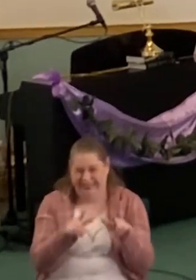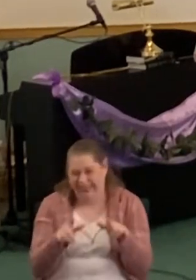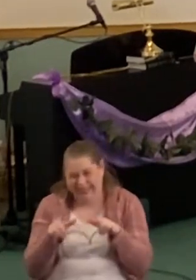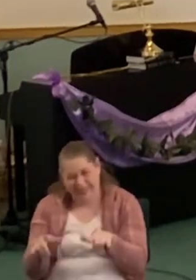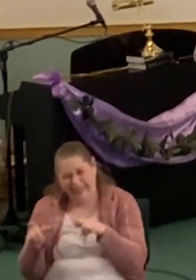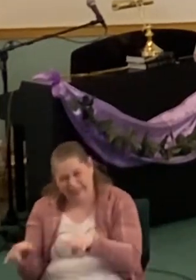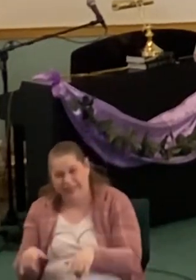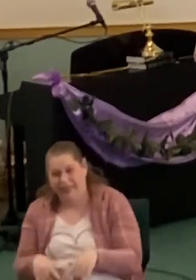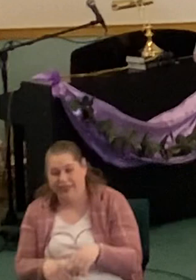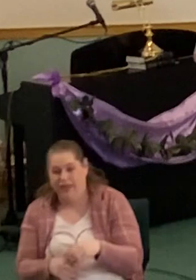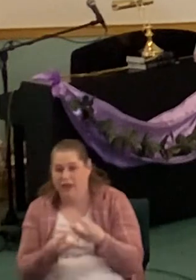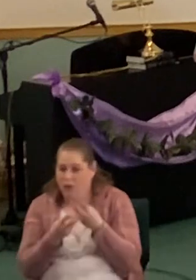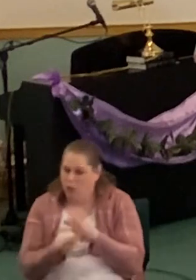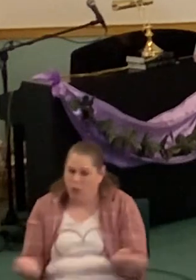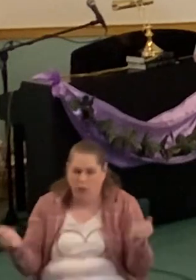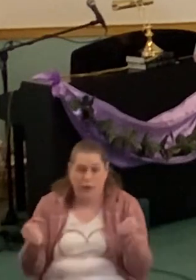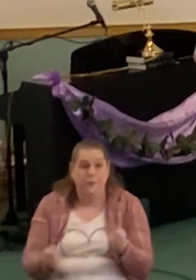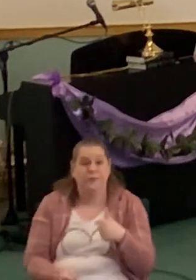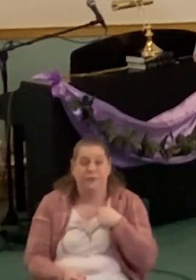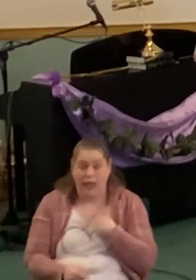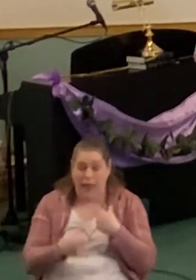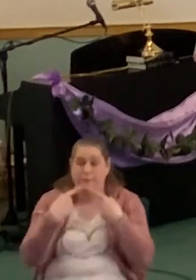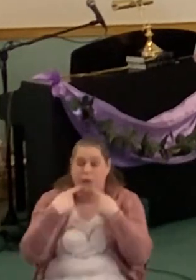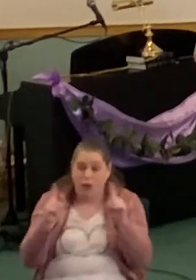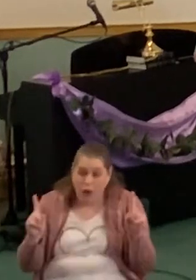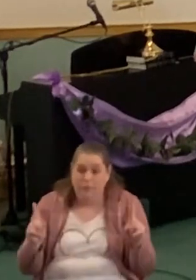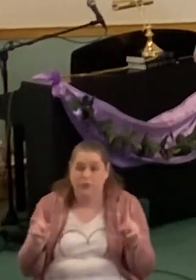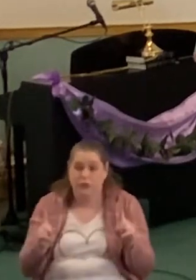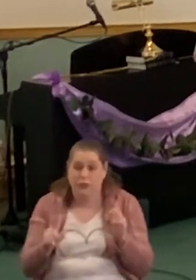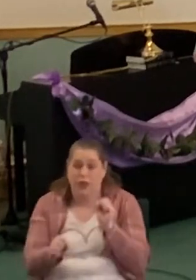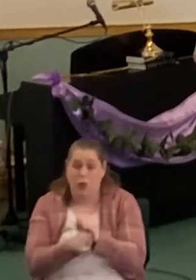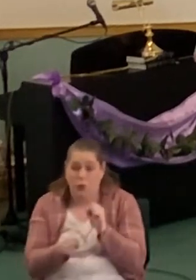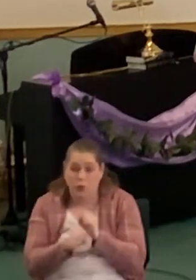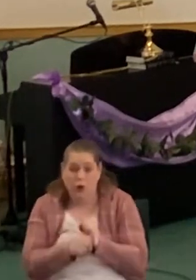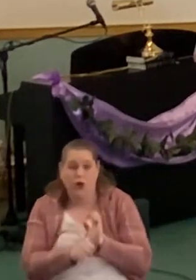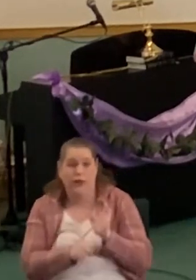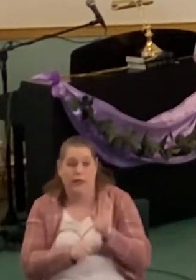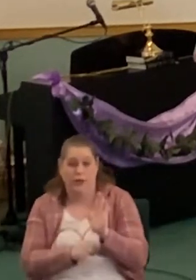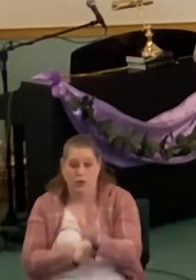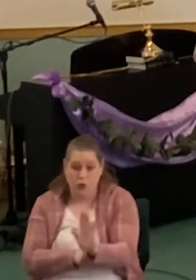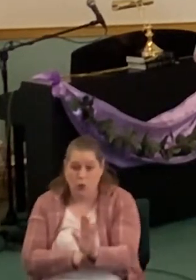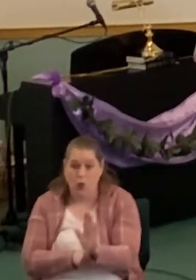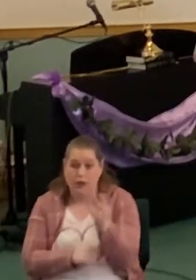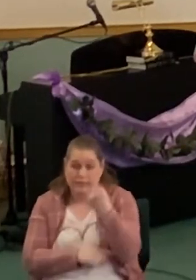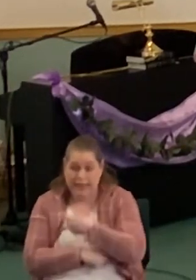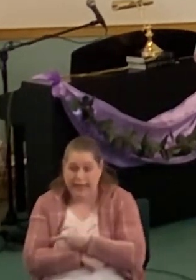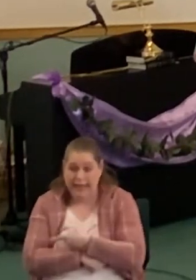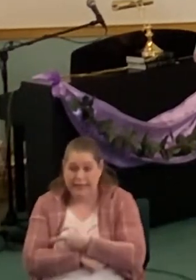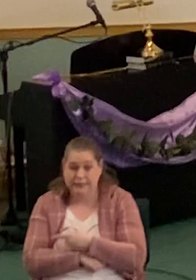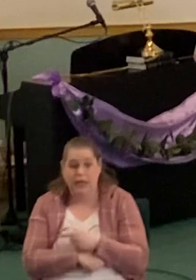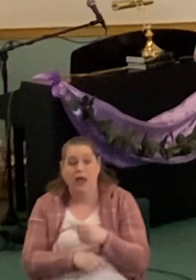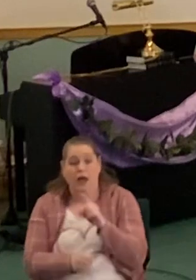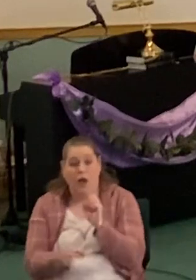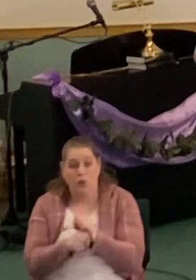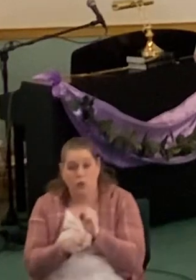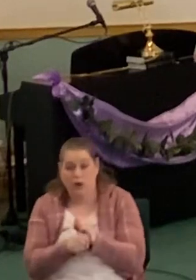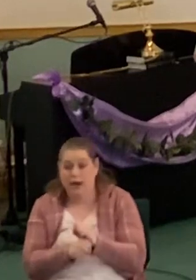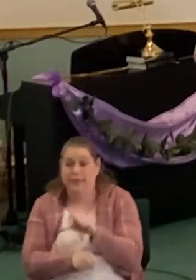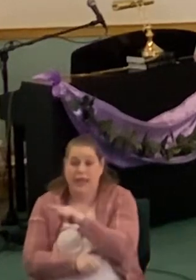perish, for I am accomplishing a work in your days, a work which you will never